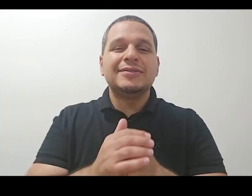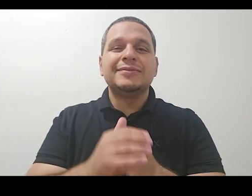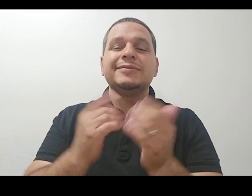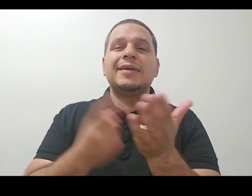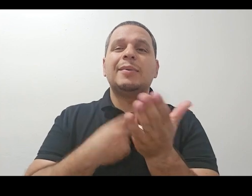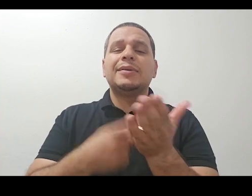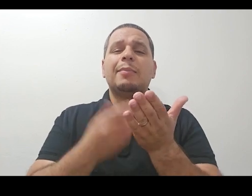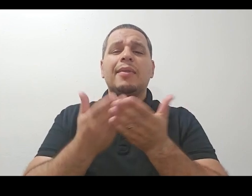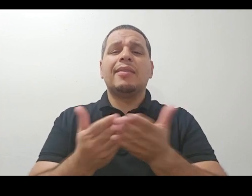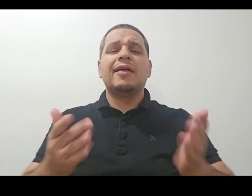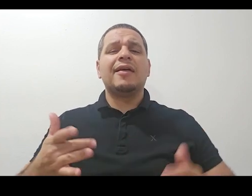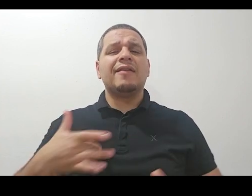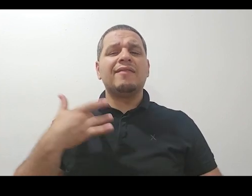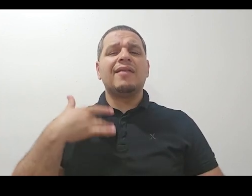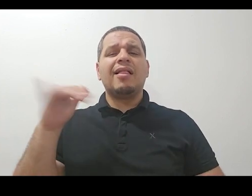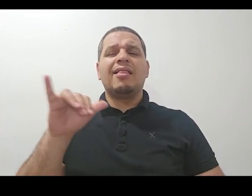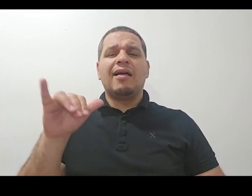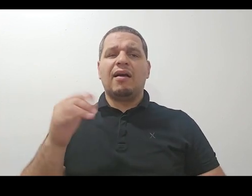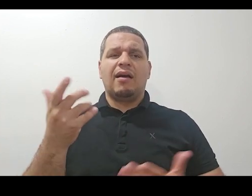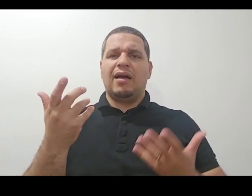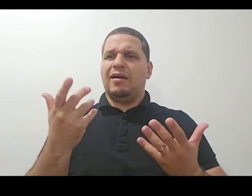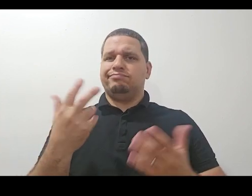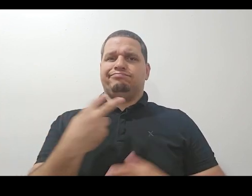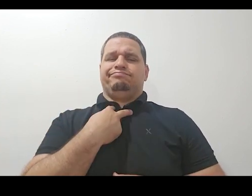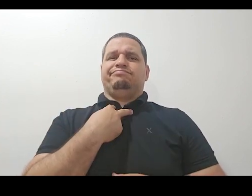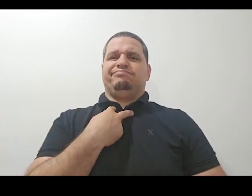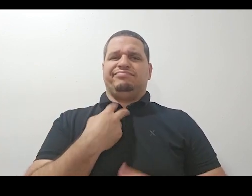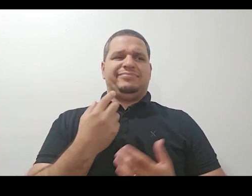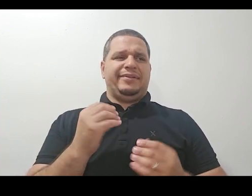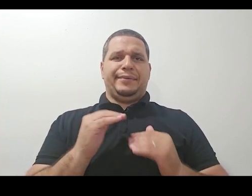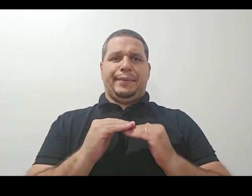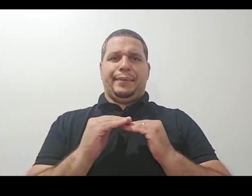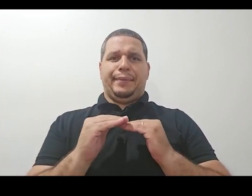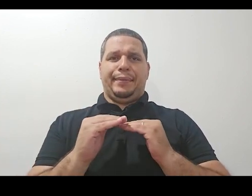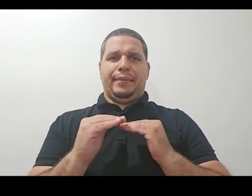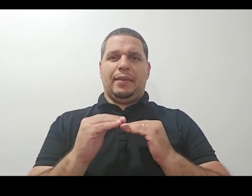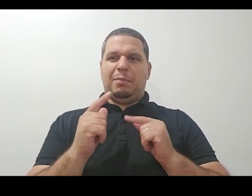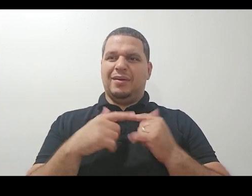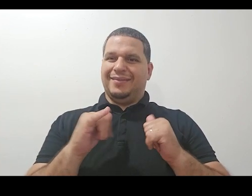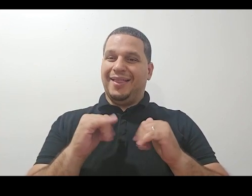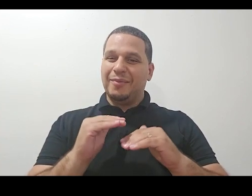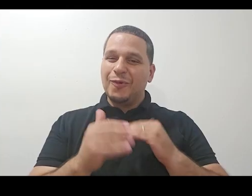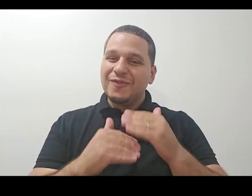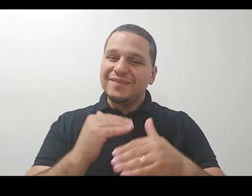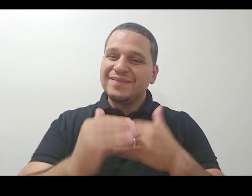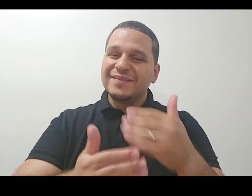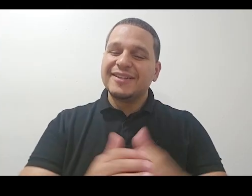like they're not moving, they really are. Yeah.